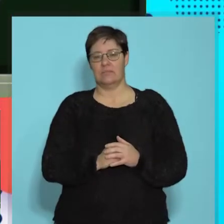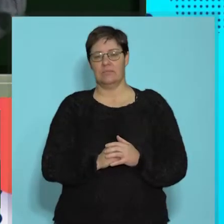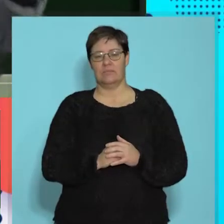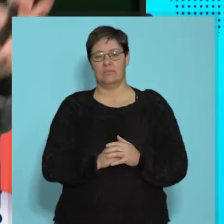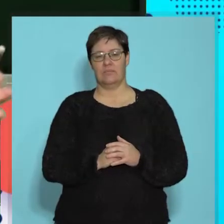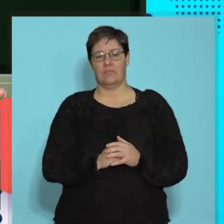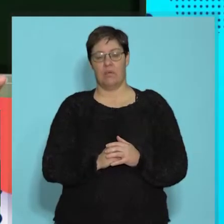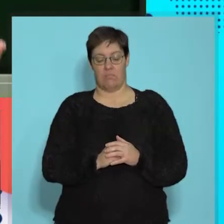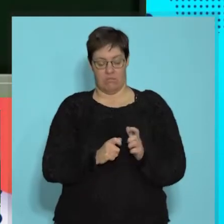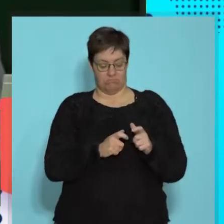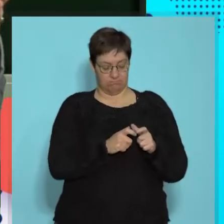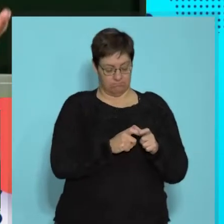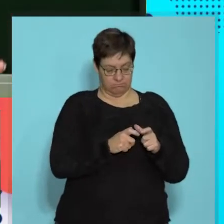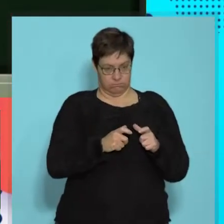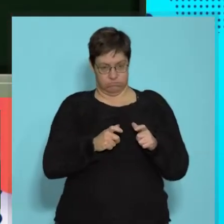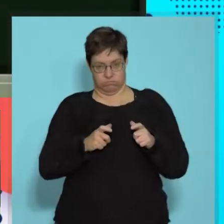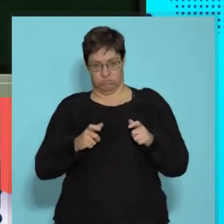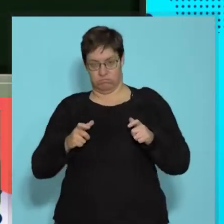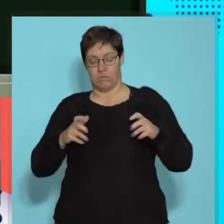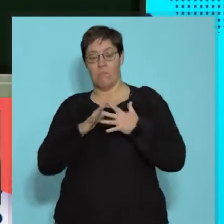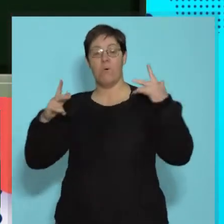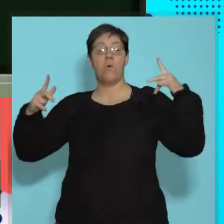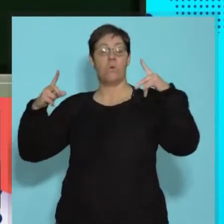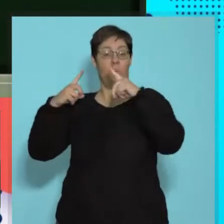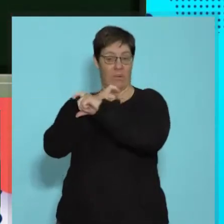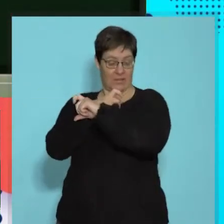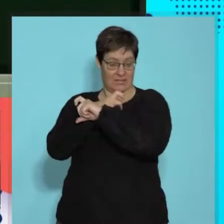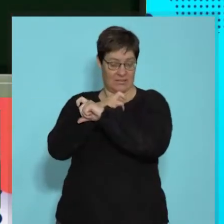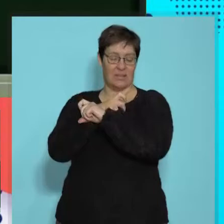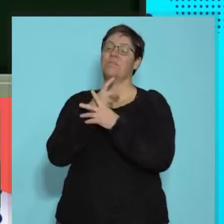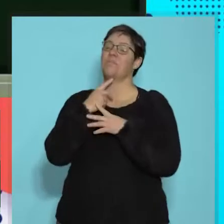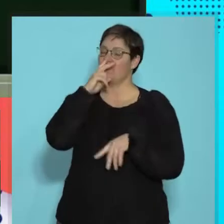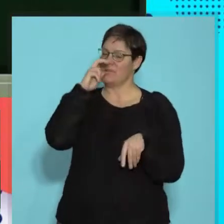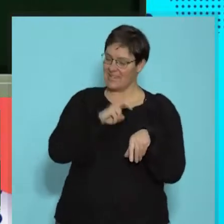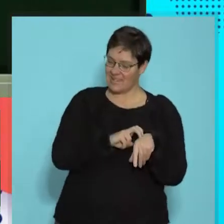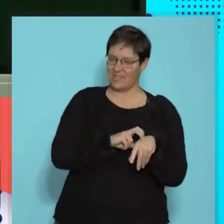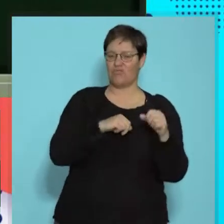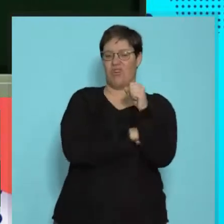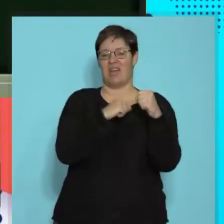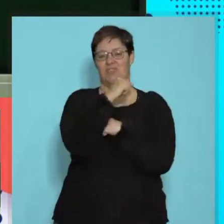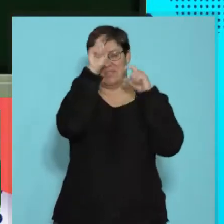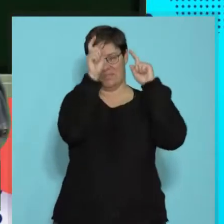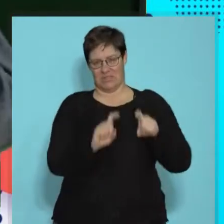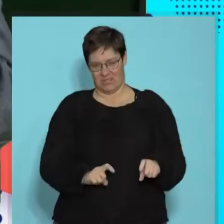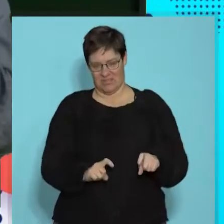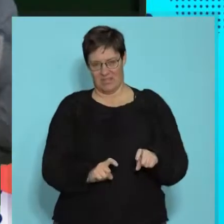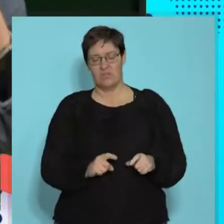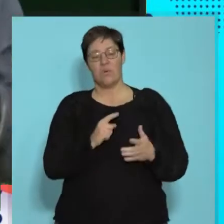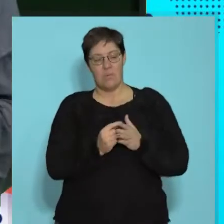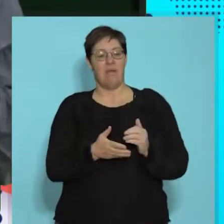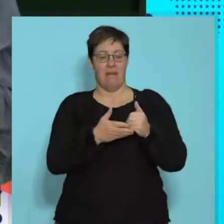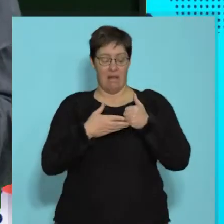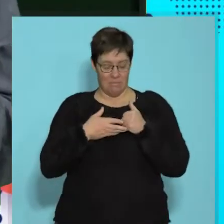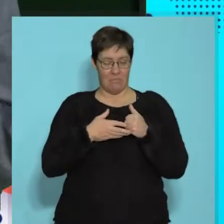as we get bigger and more complex, so we're going to have special structures that are necessary to get